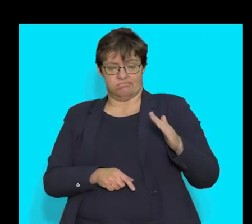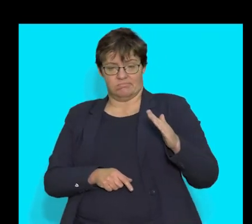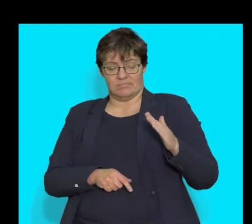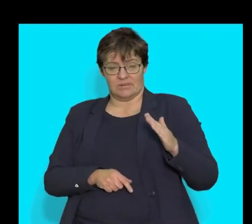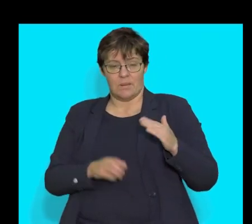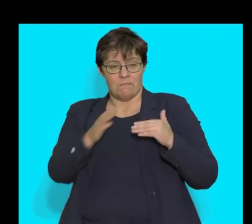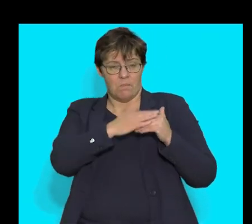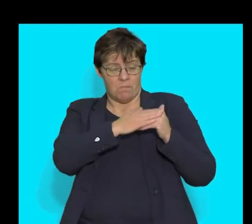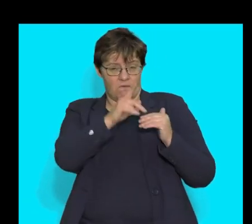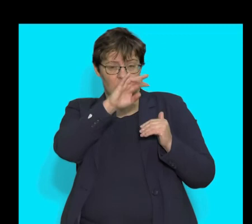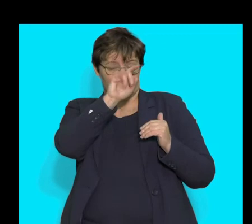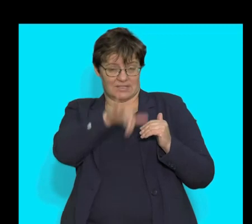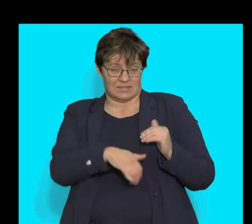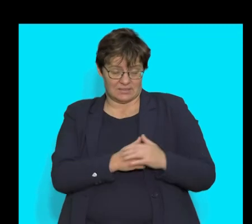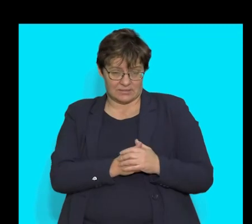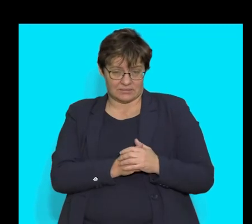velocity.